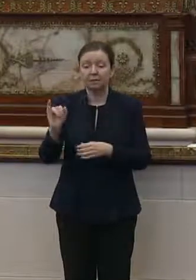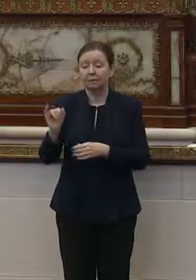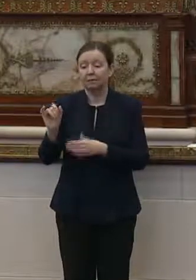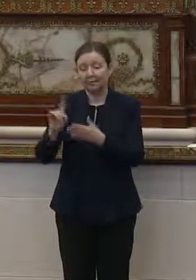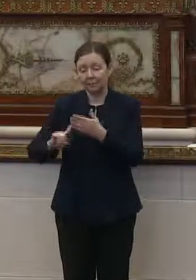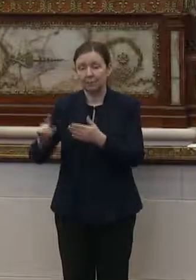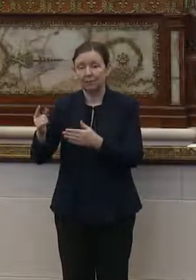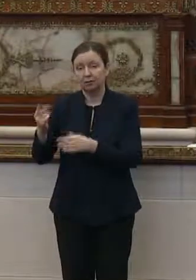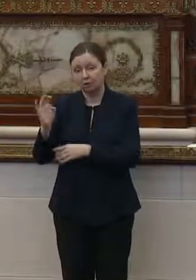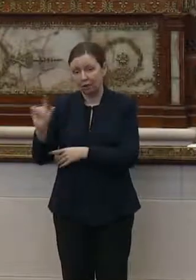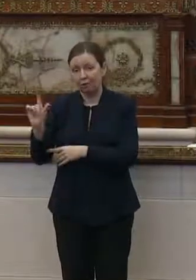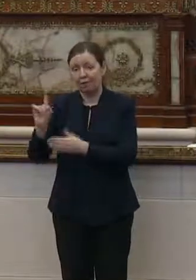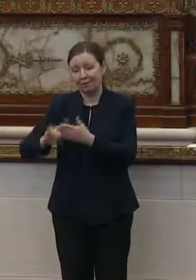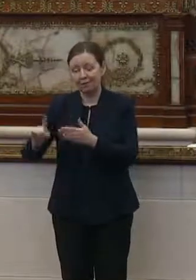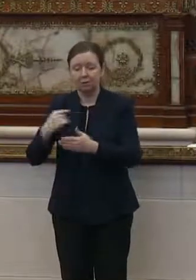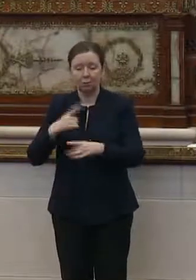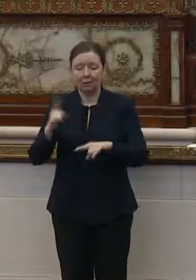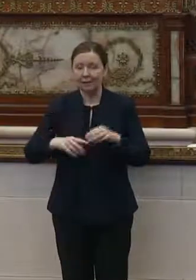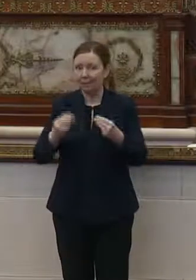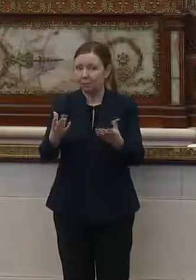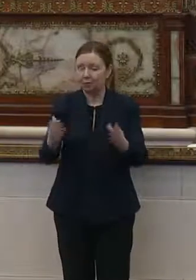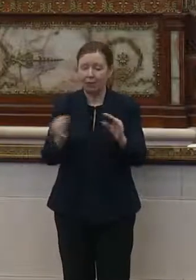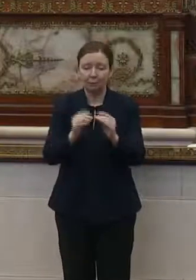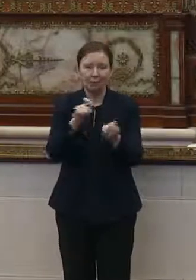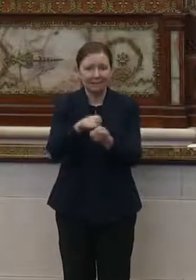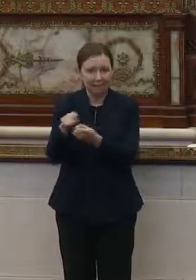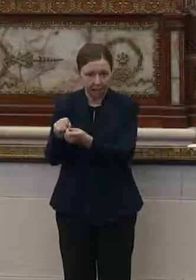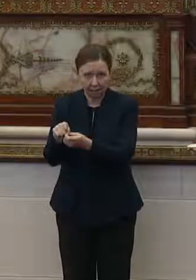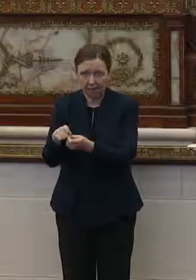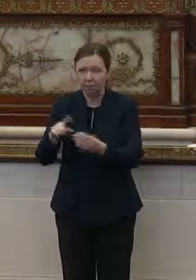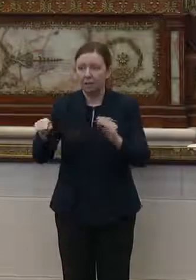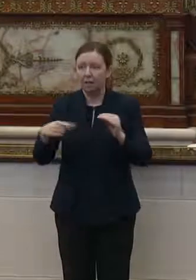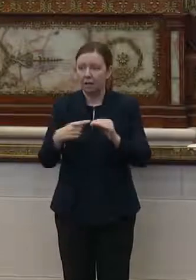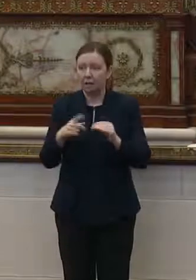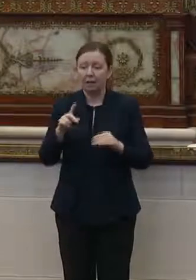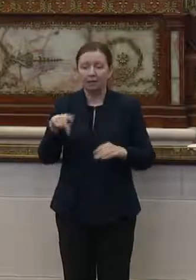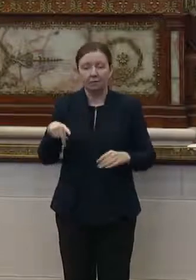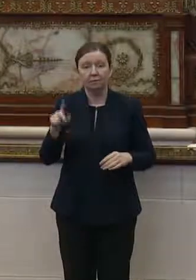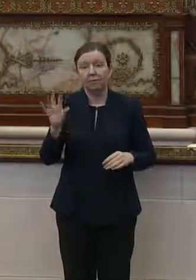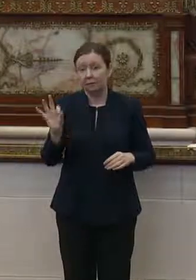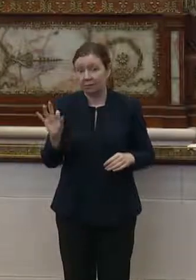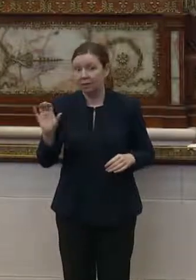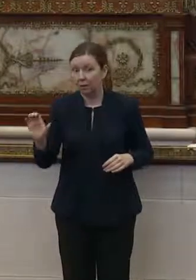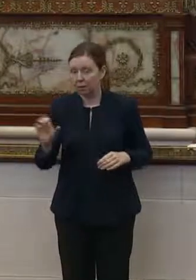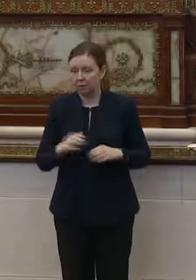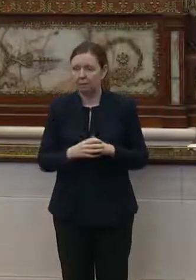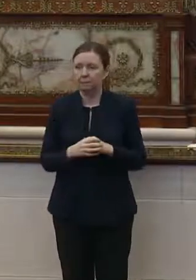General Investigation, we are unable to provide further details regarding Philly Fighting COVID.